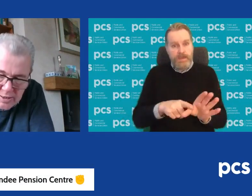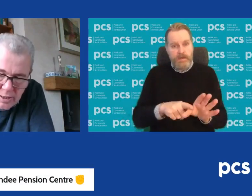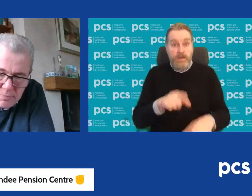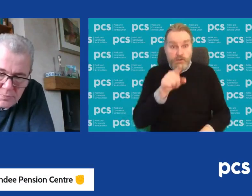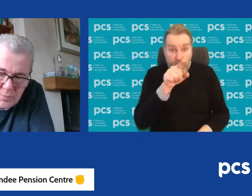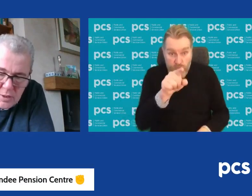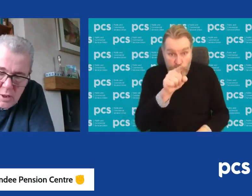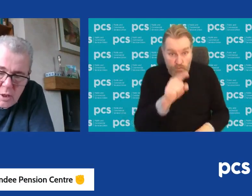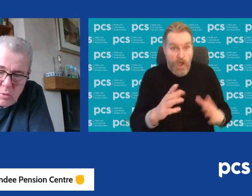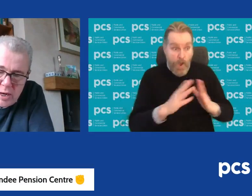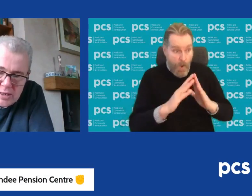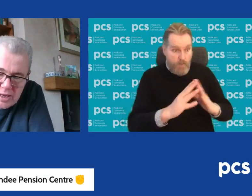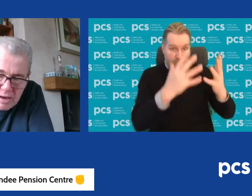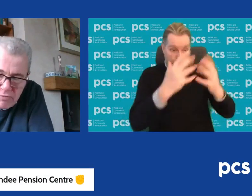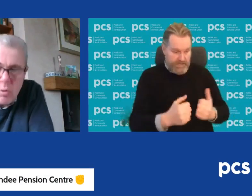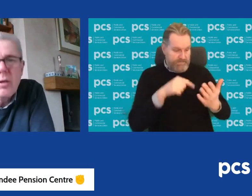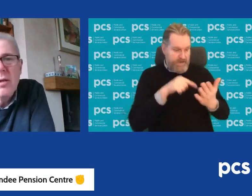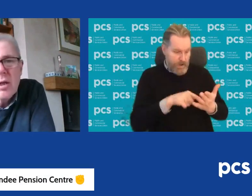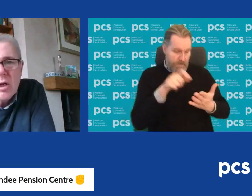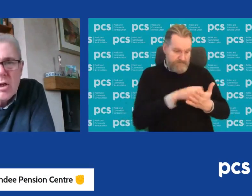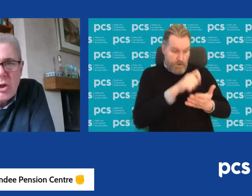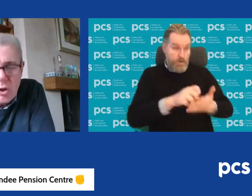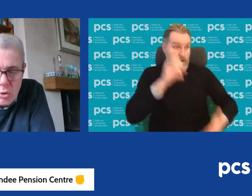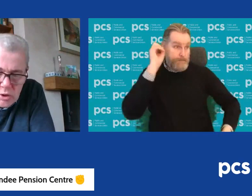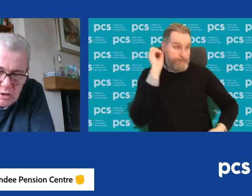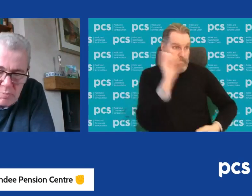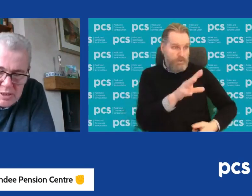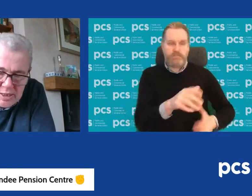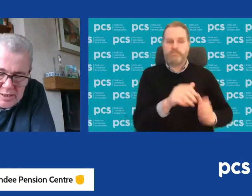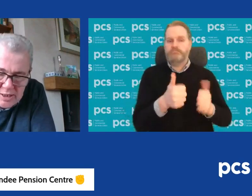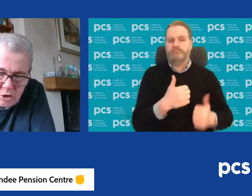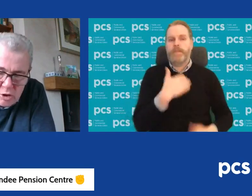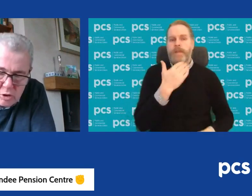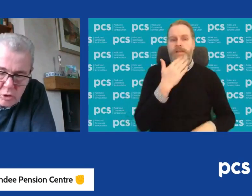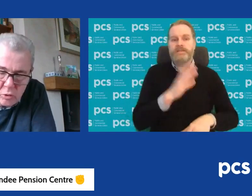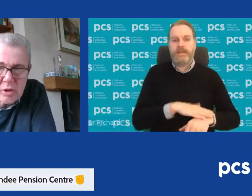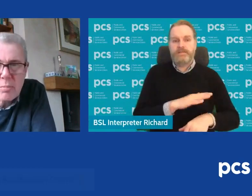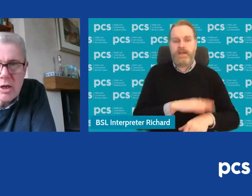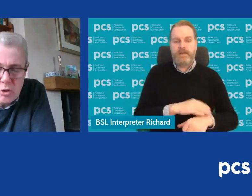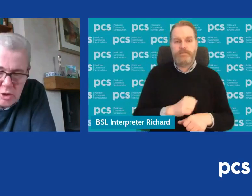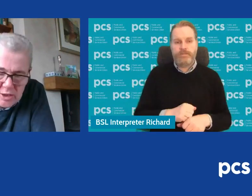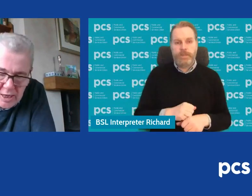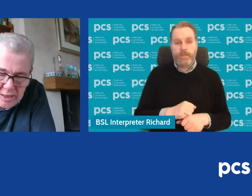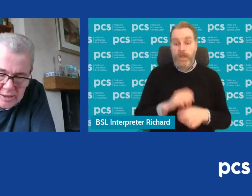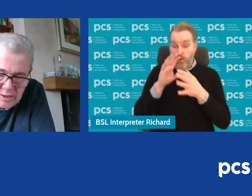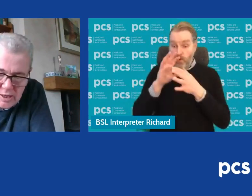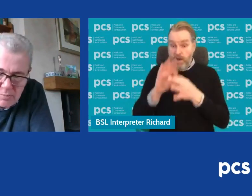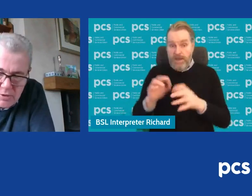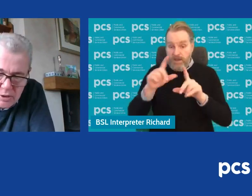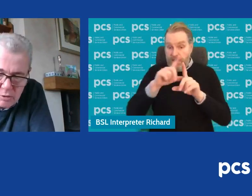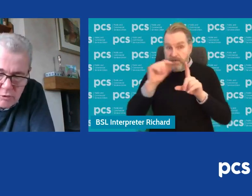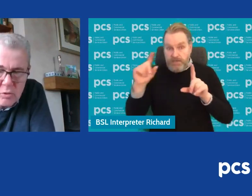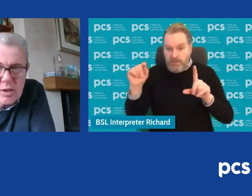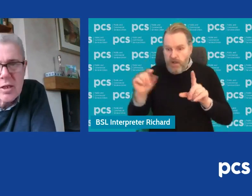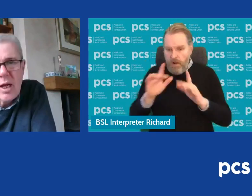the better. We're asking everyone to use PCS's digital tools to make sure you tell us that you voted. And